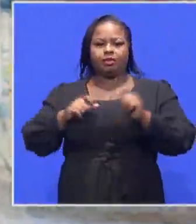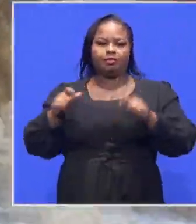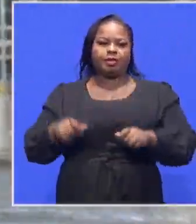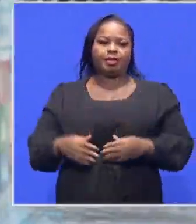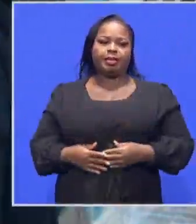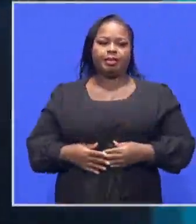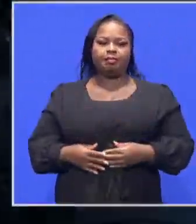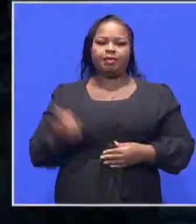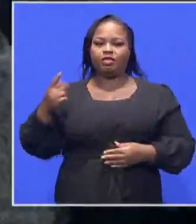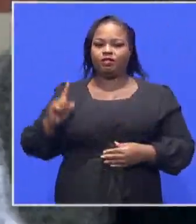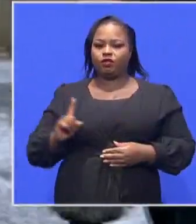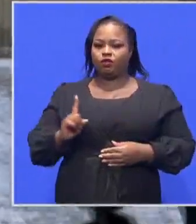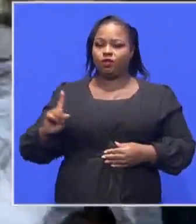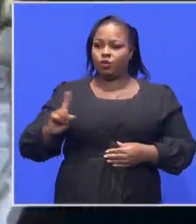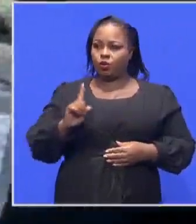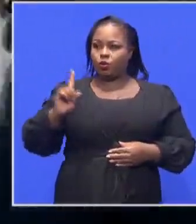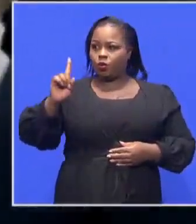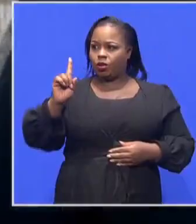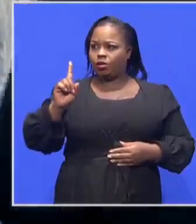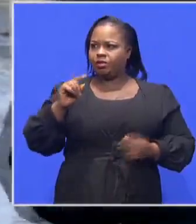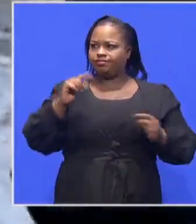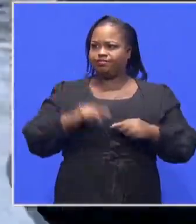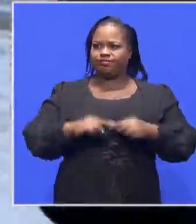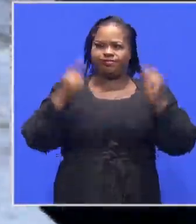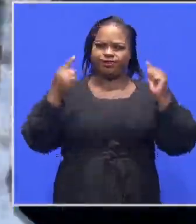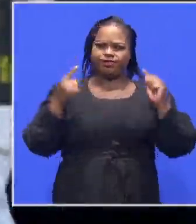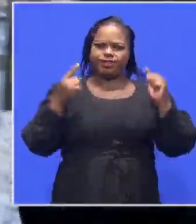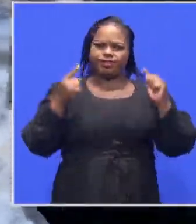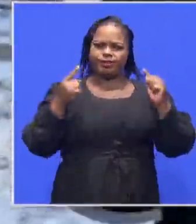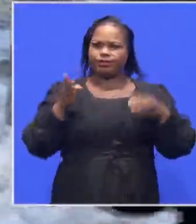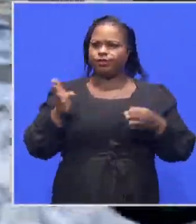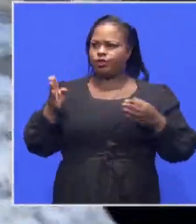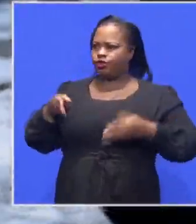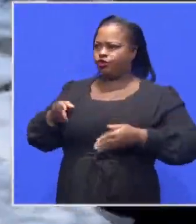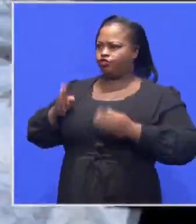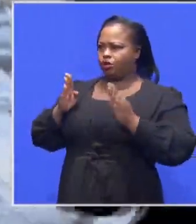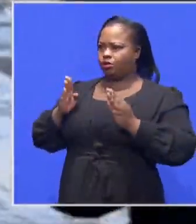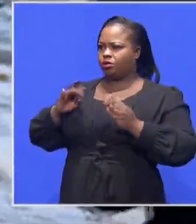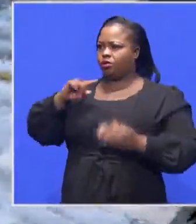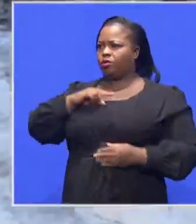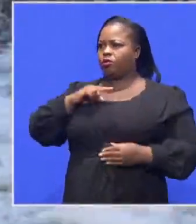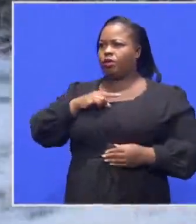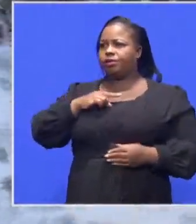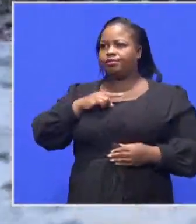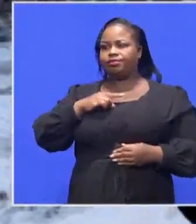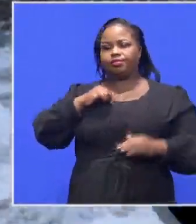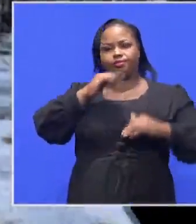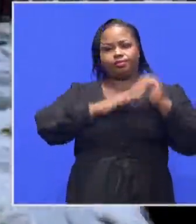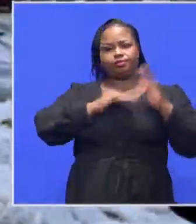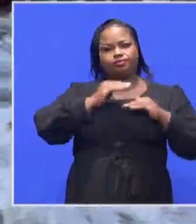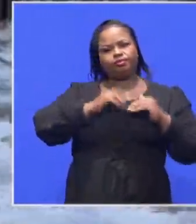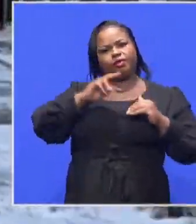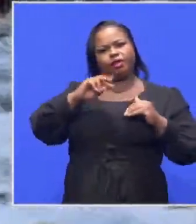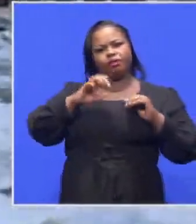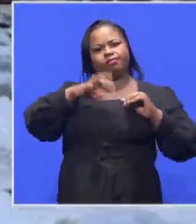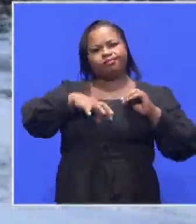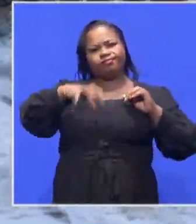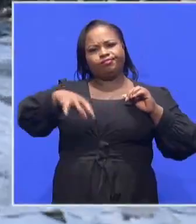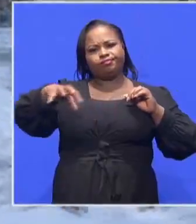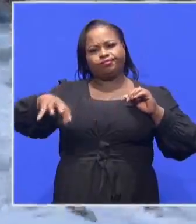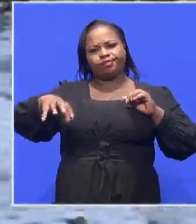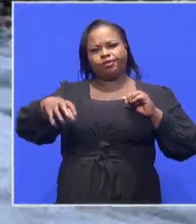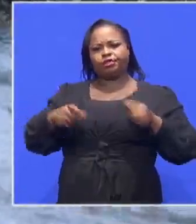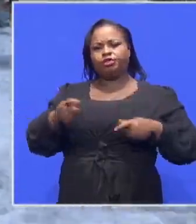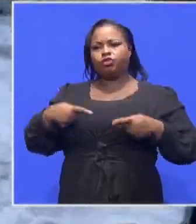walk down the street, it is a little bit of a different story because a couple of shops away, the search and